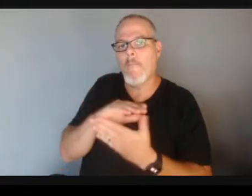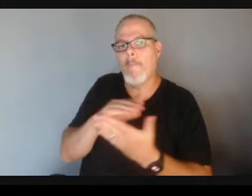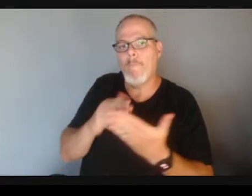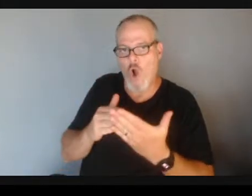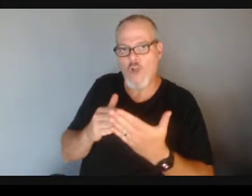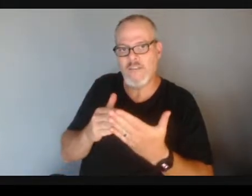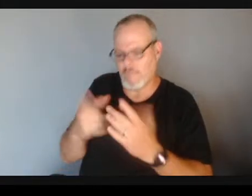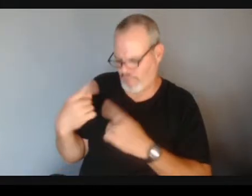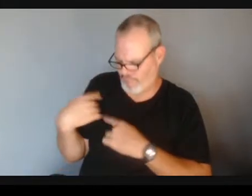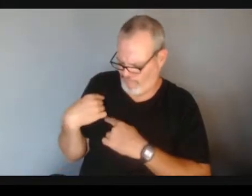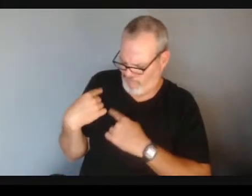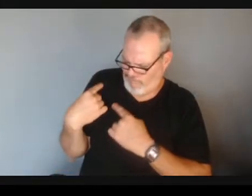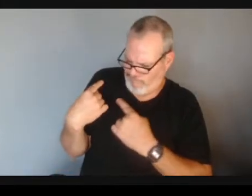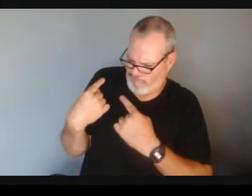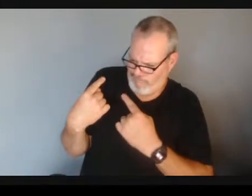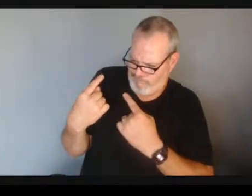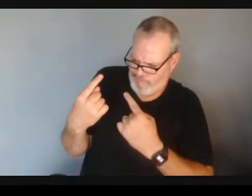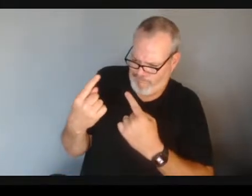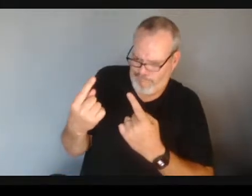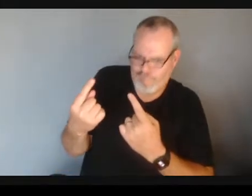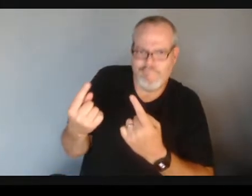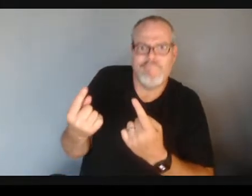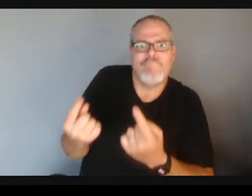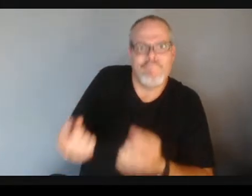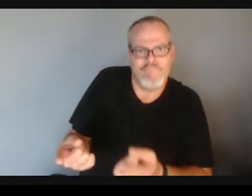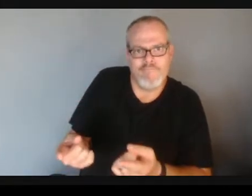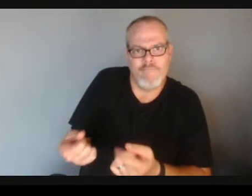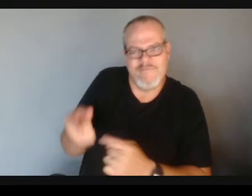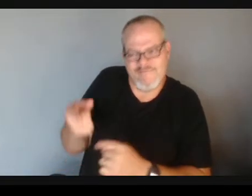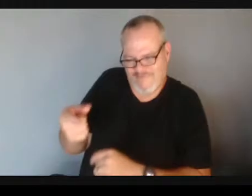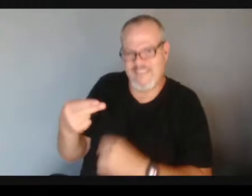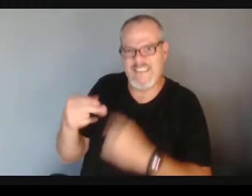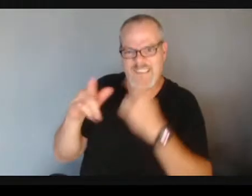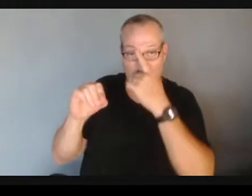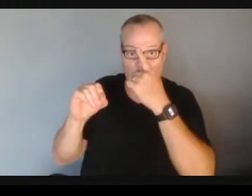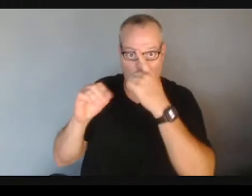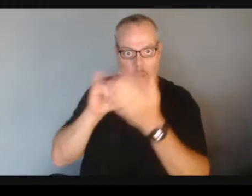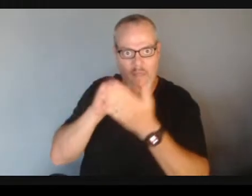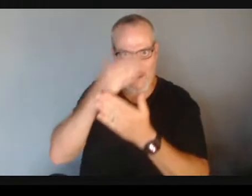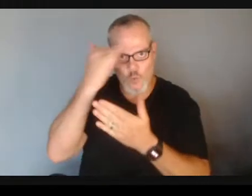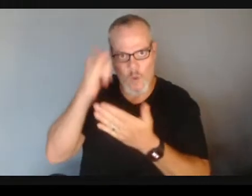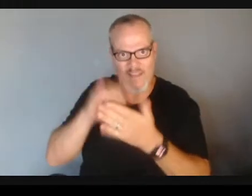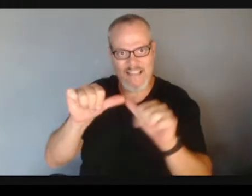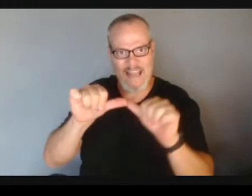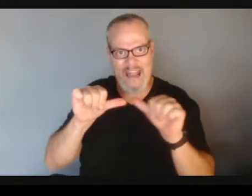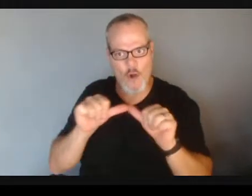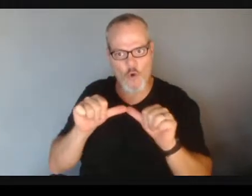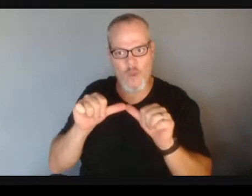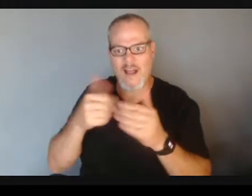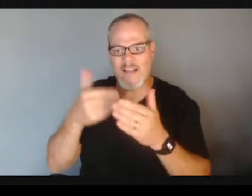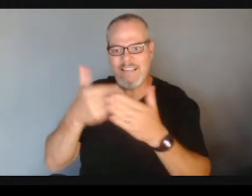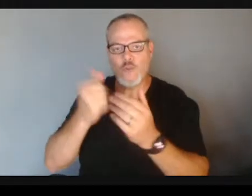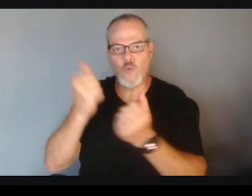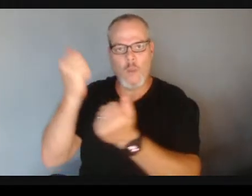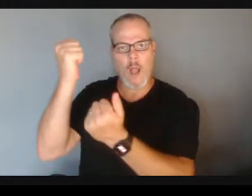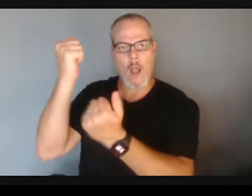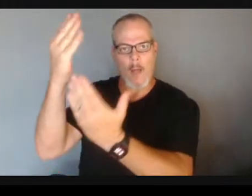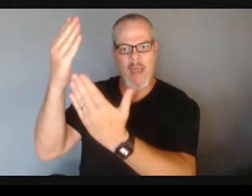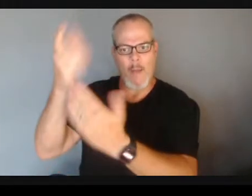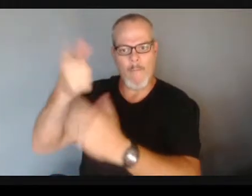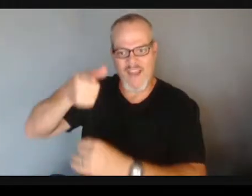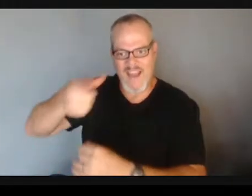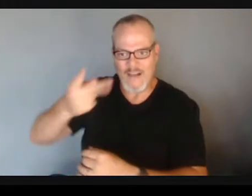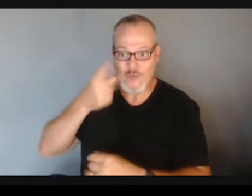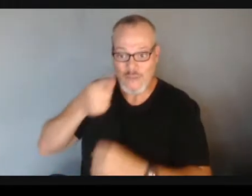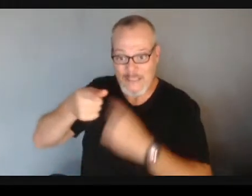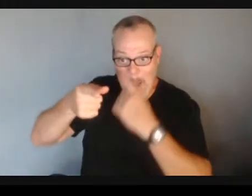was built upon, right? And this is why this area right here by where Kamehameha is printed